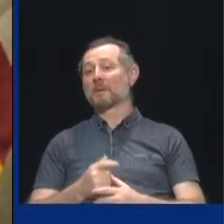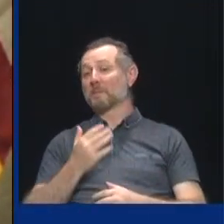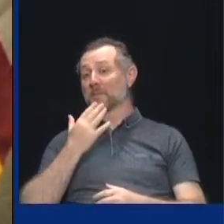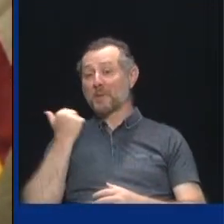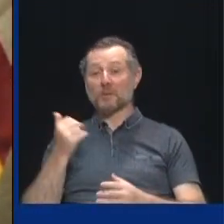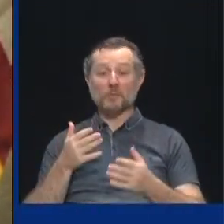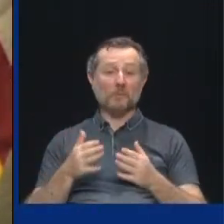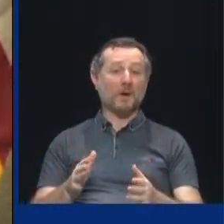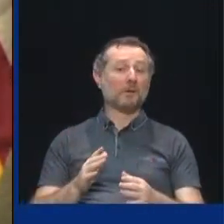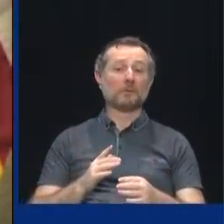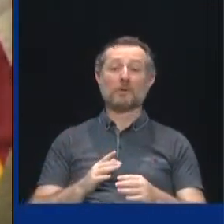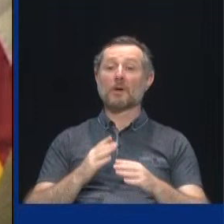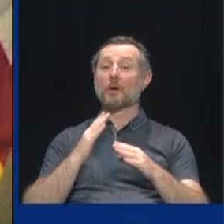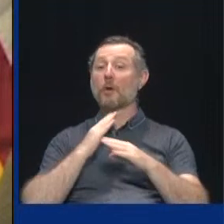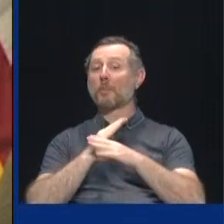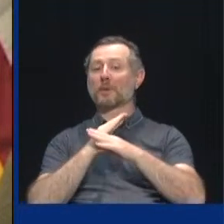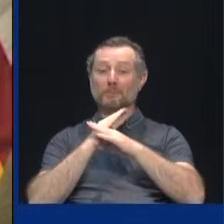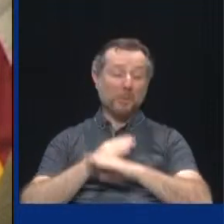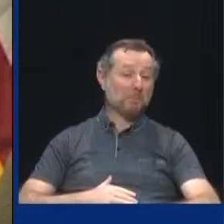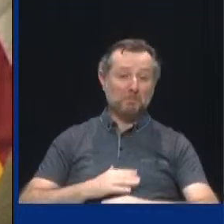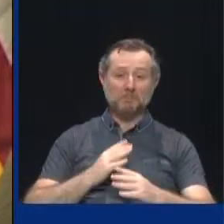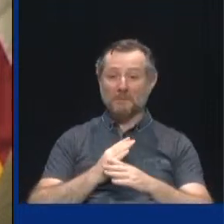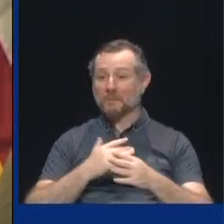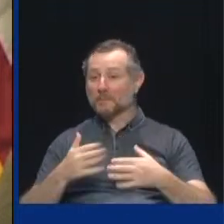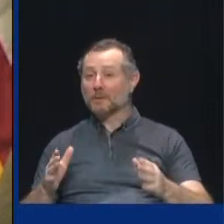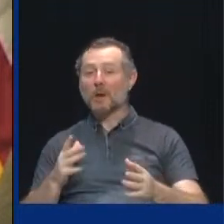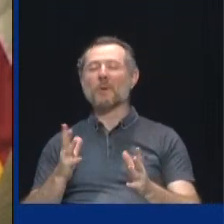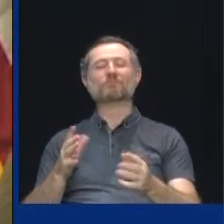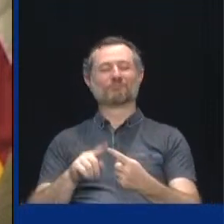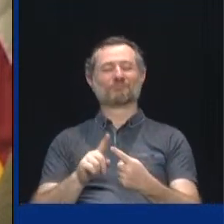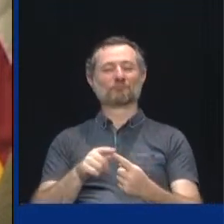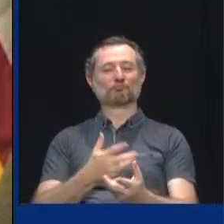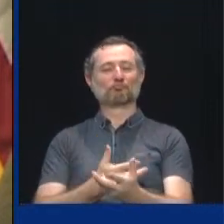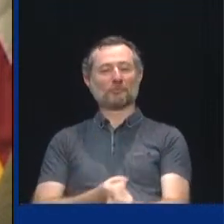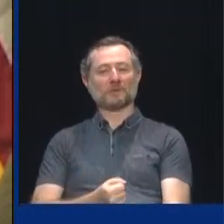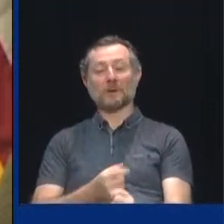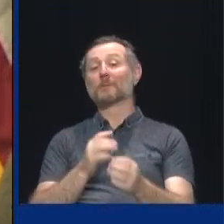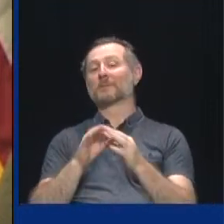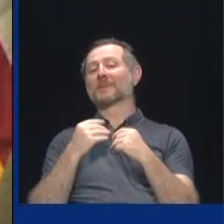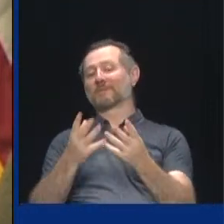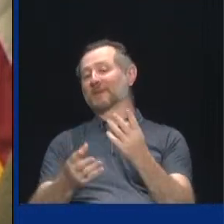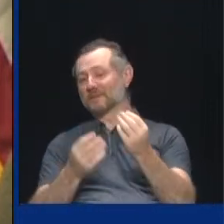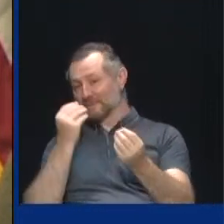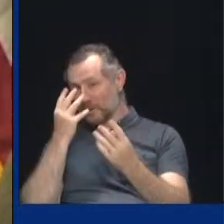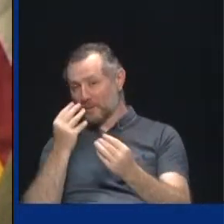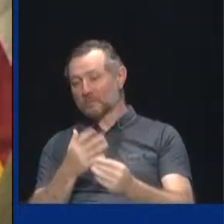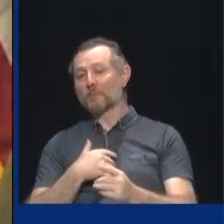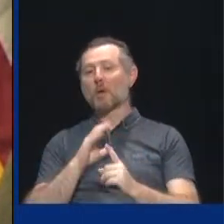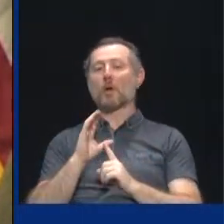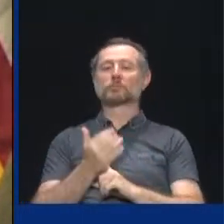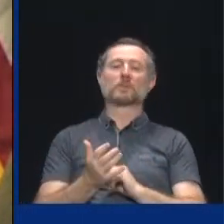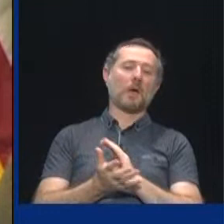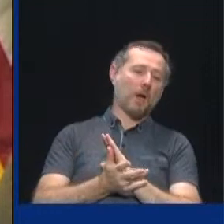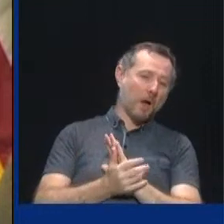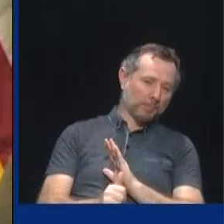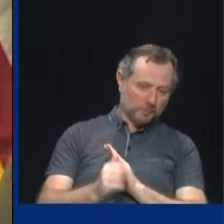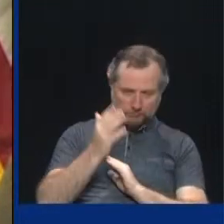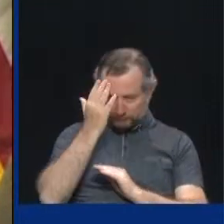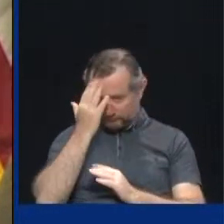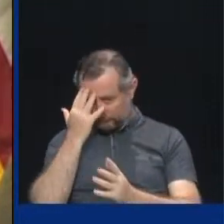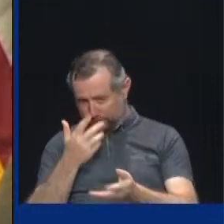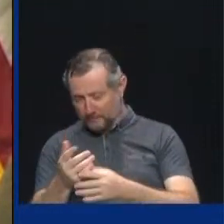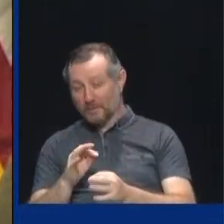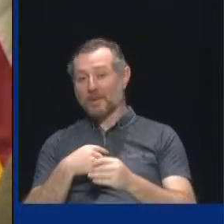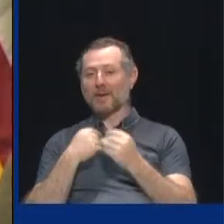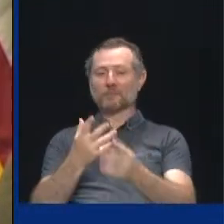Trusted sources providing culturally competent vaccine events and information. The financial support the